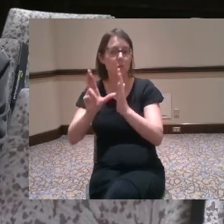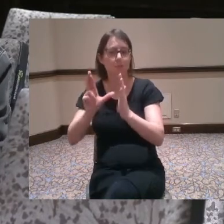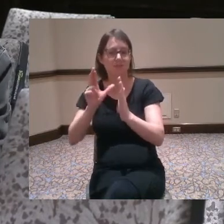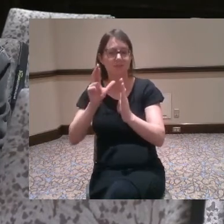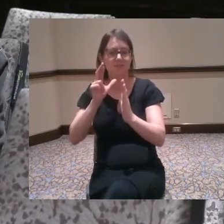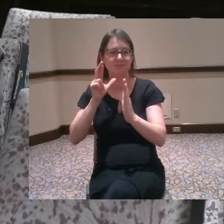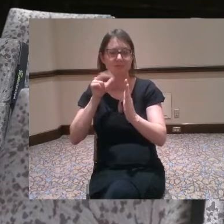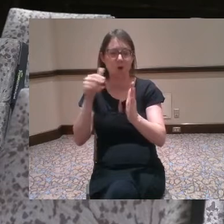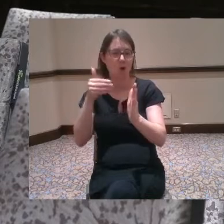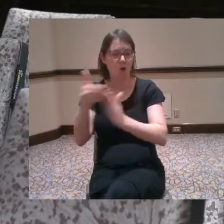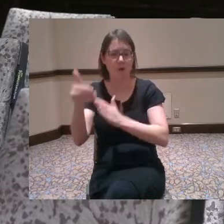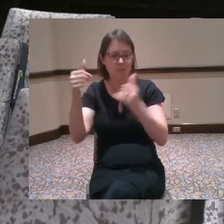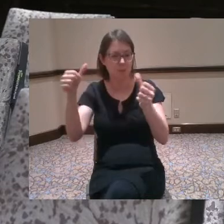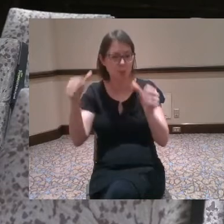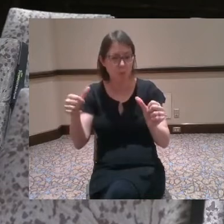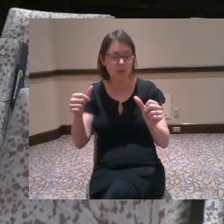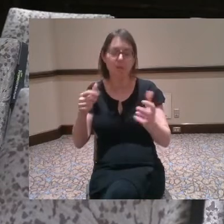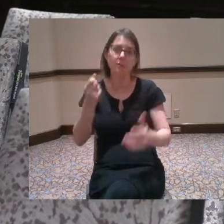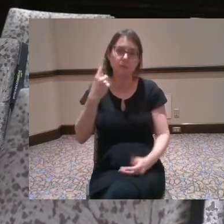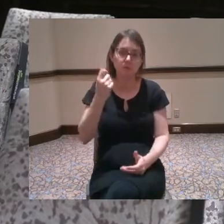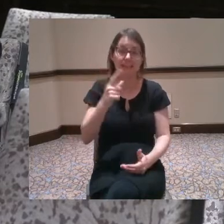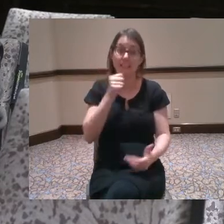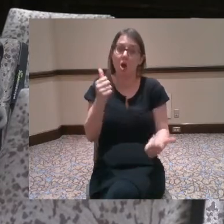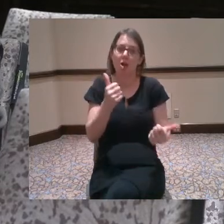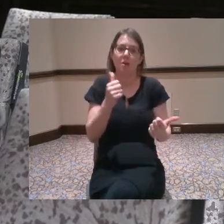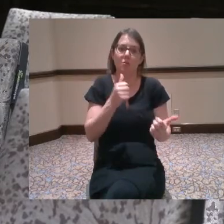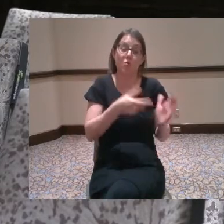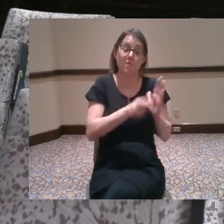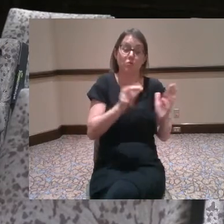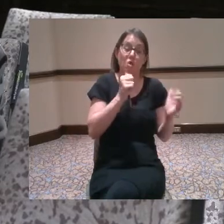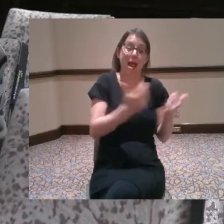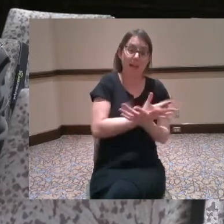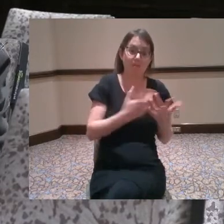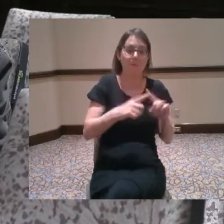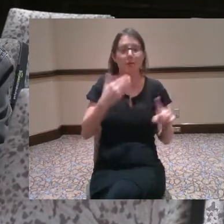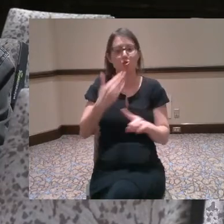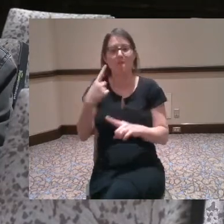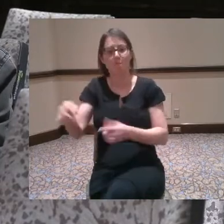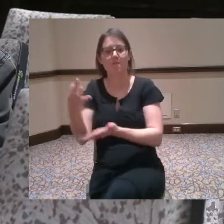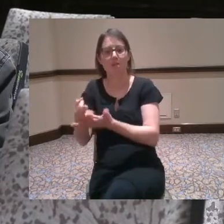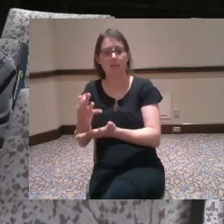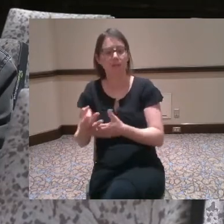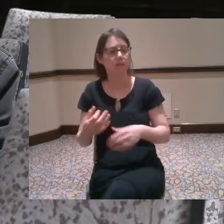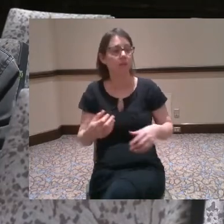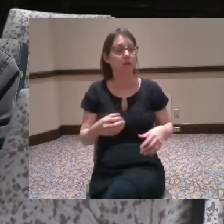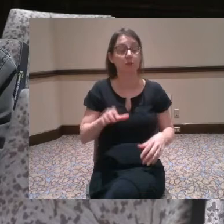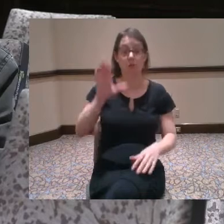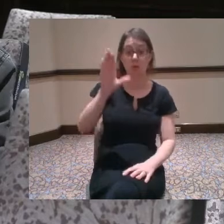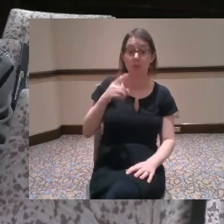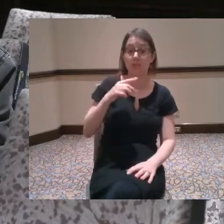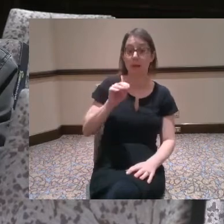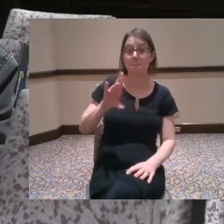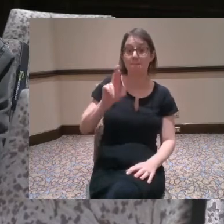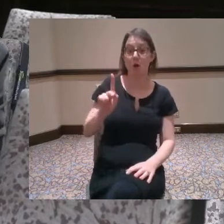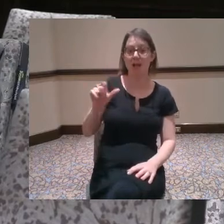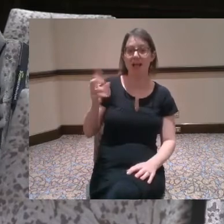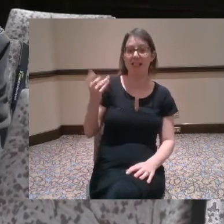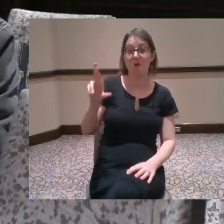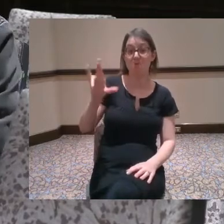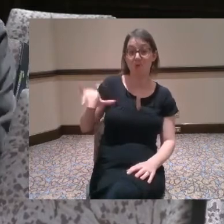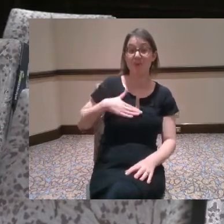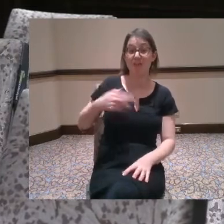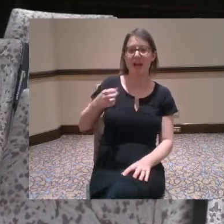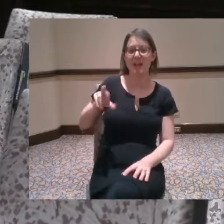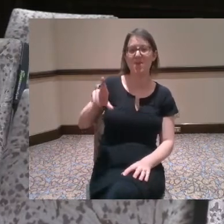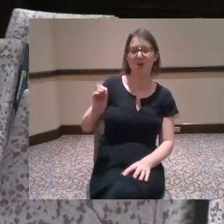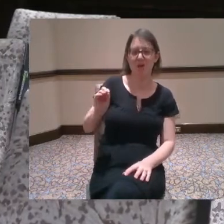everything, obviously, but again, they are useful for like funding. Yeah, I just want to say quickly, so Mark Lowry was my hero. He was my hero, too. Yes,